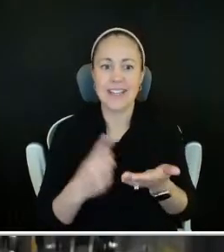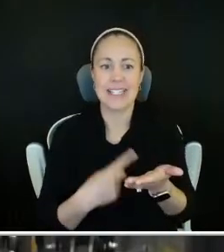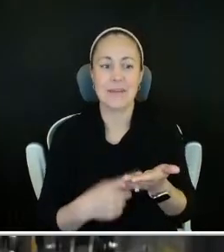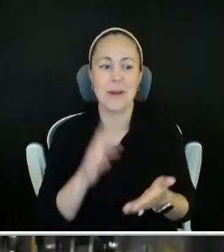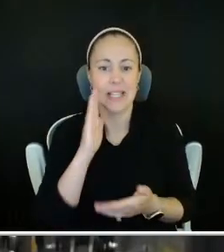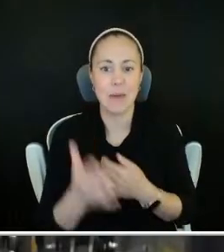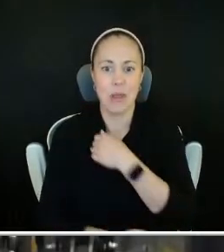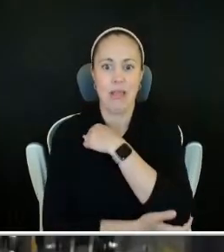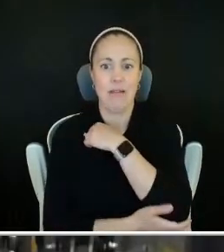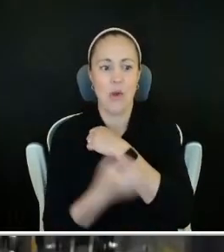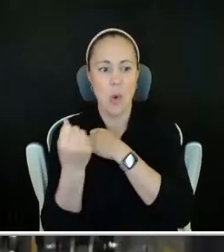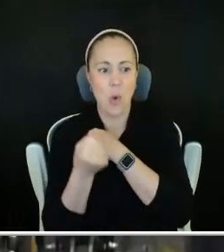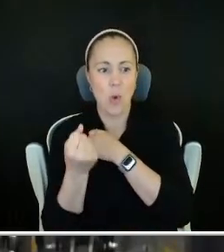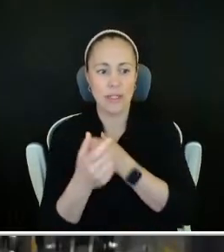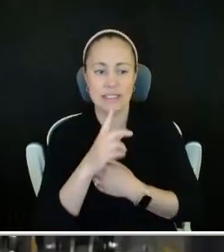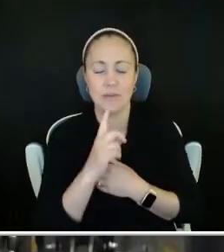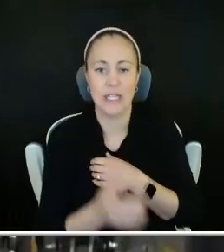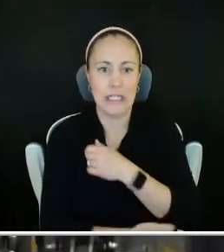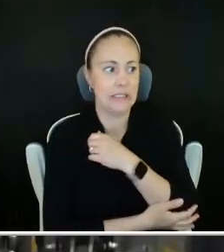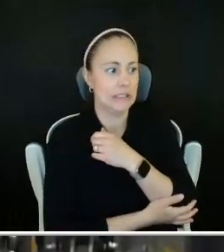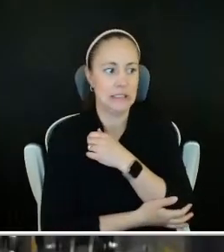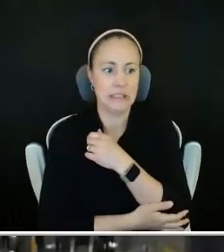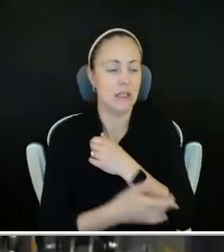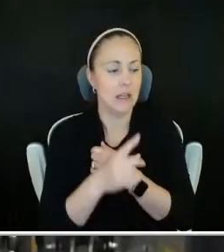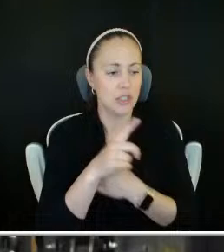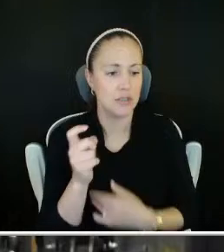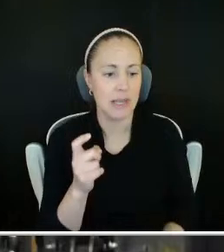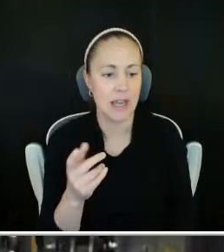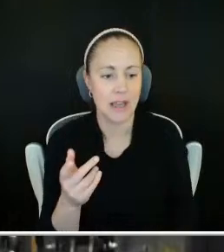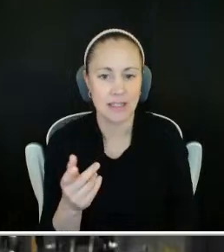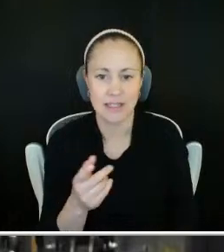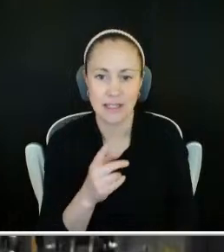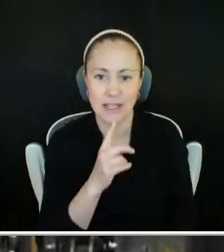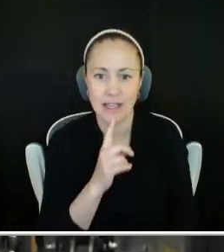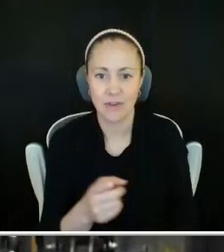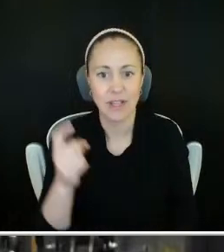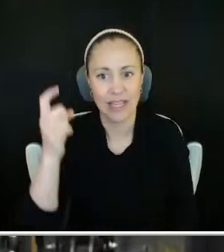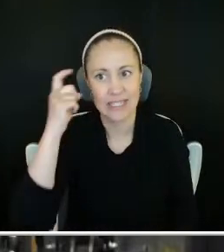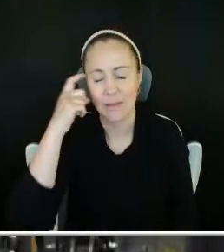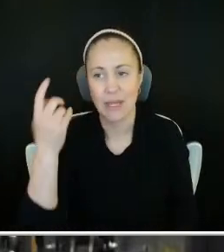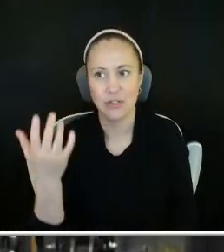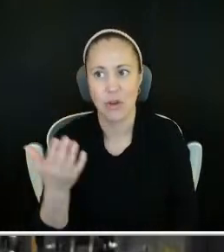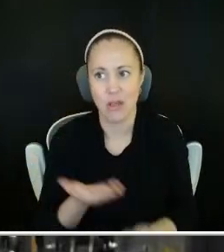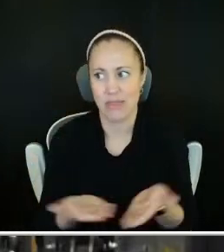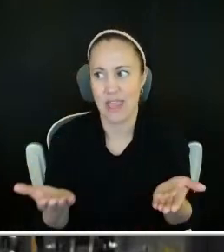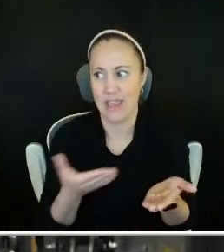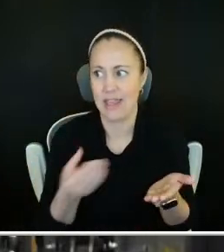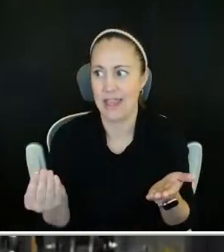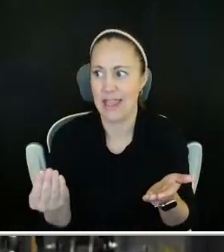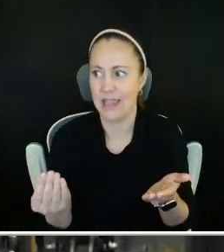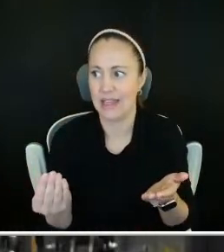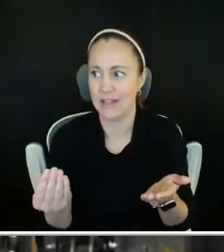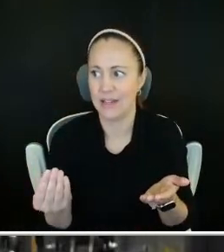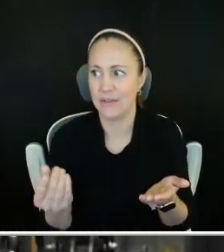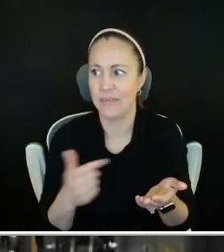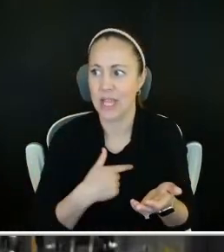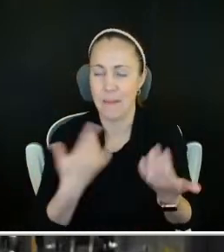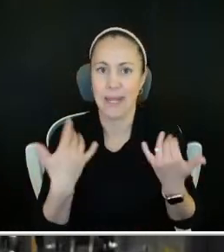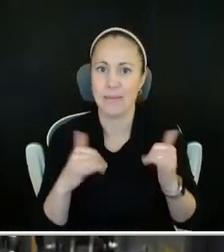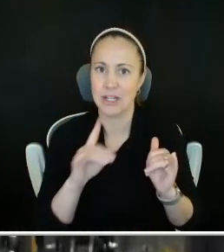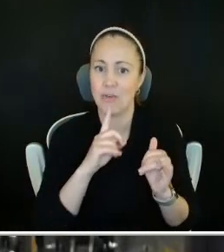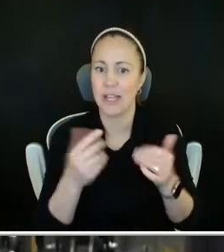like babying it, because it really is a mental thing, and Sure. I'm still trying to get over that a little